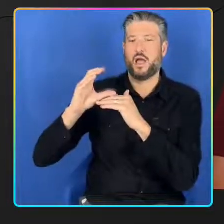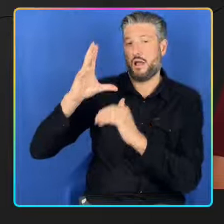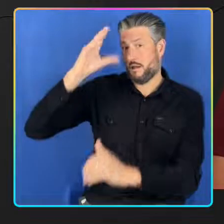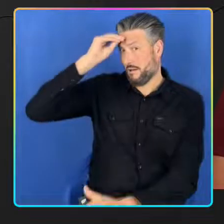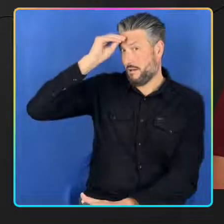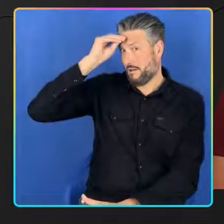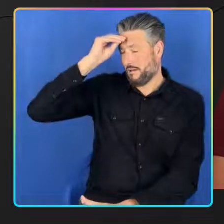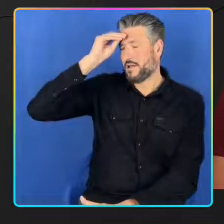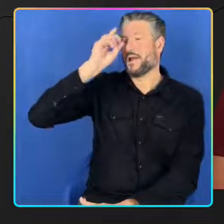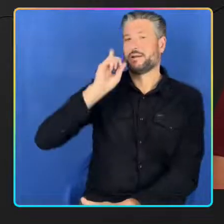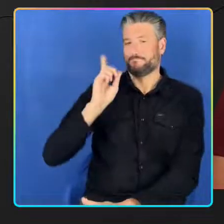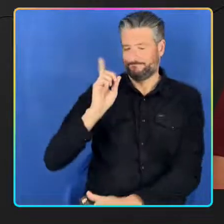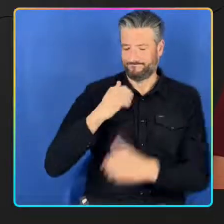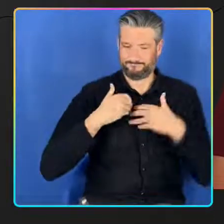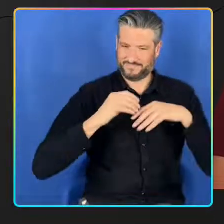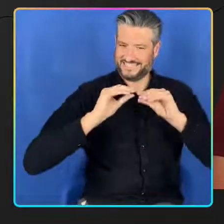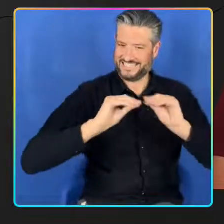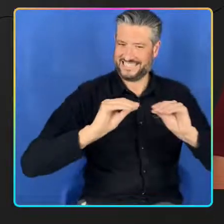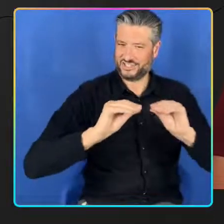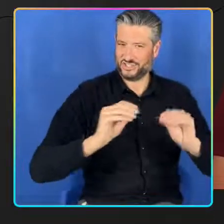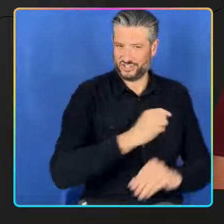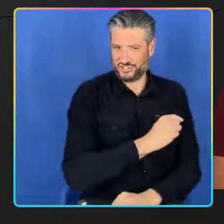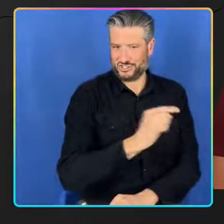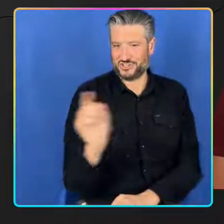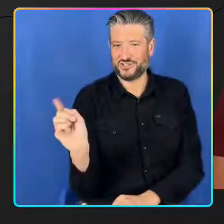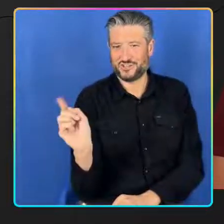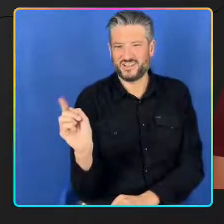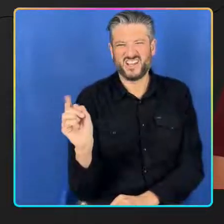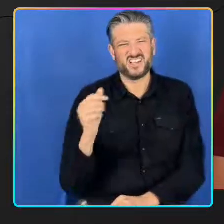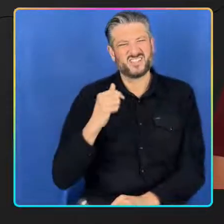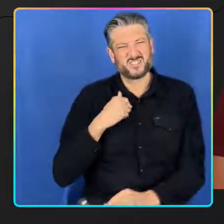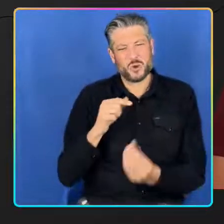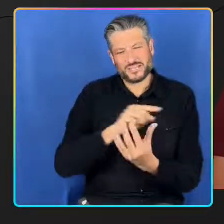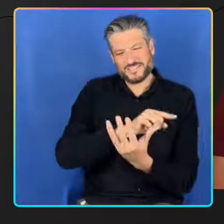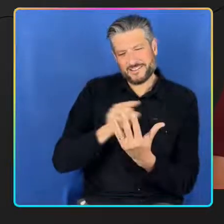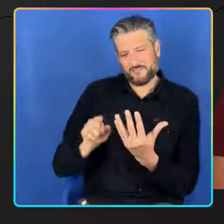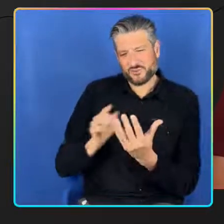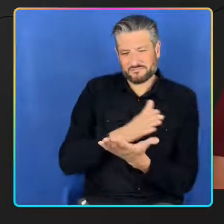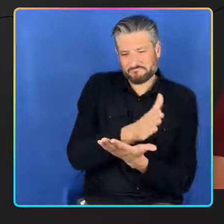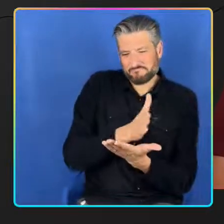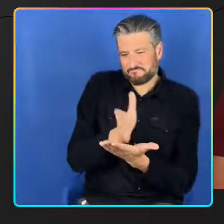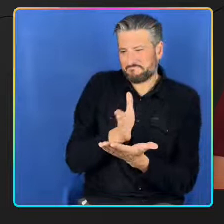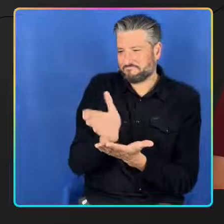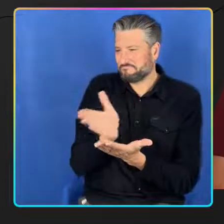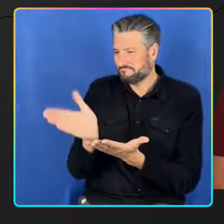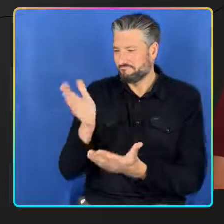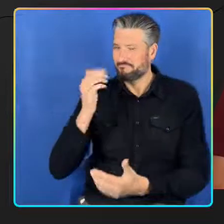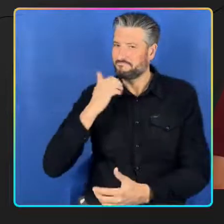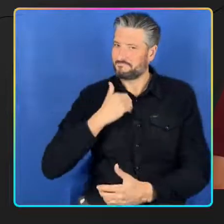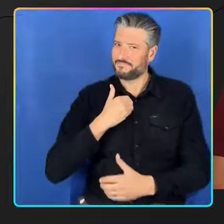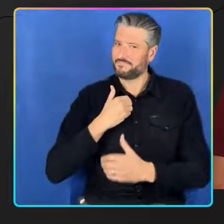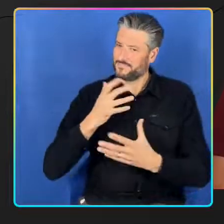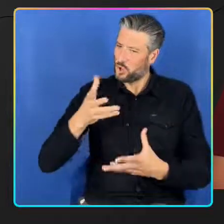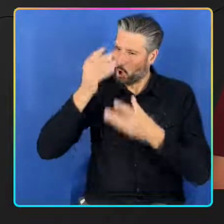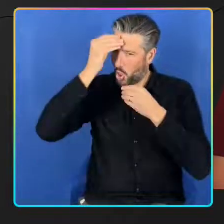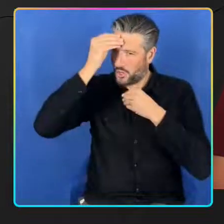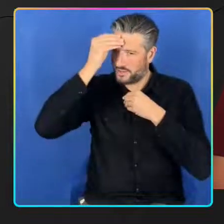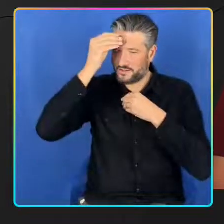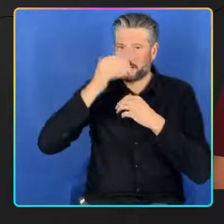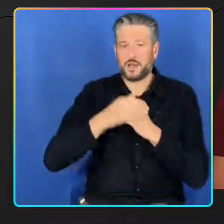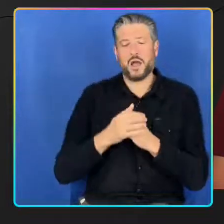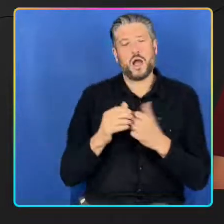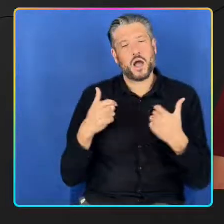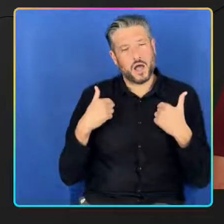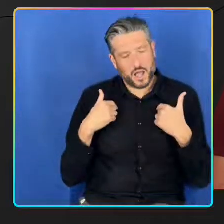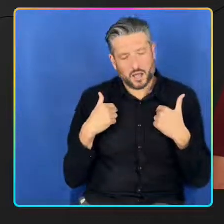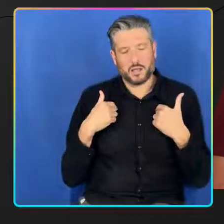others. So it's a combination of all of these different techniques that essentially lead to learning these new technologies. But I always try following that path of least